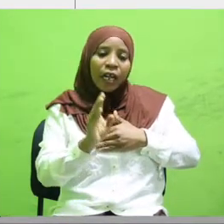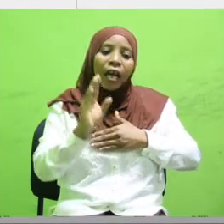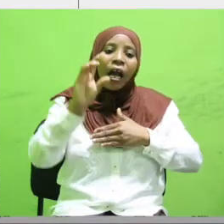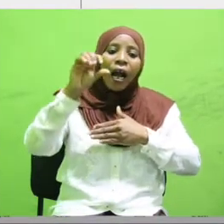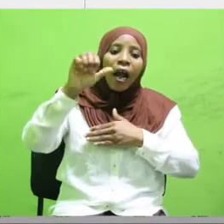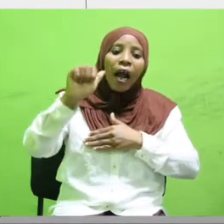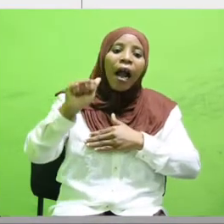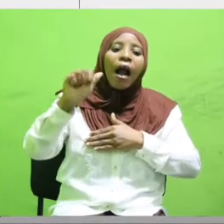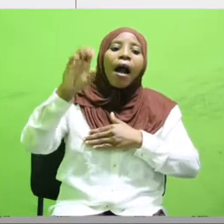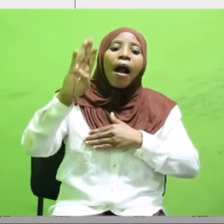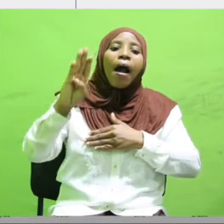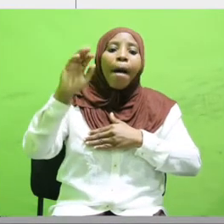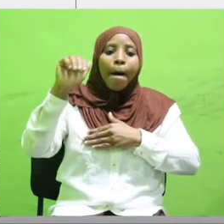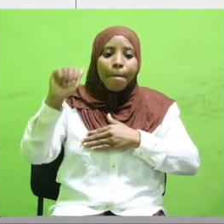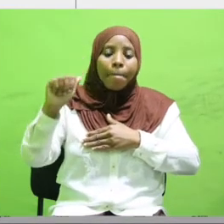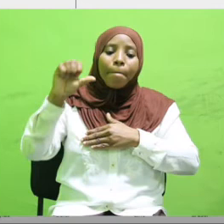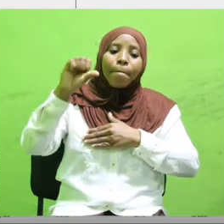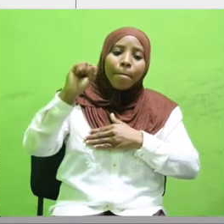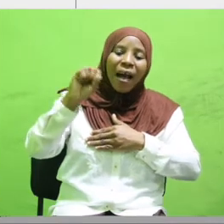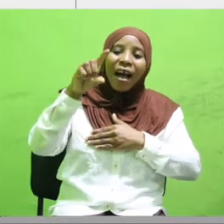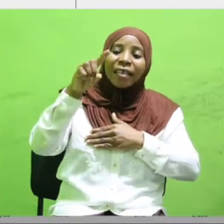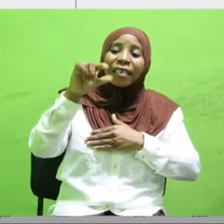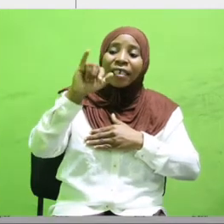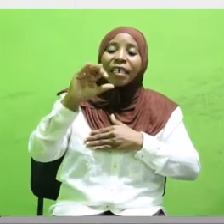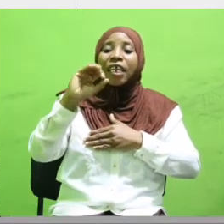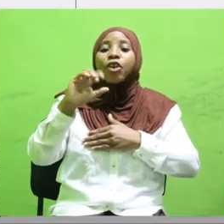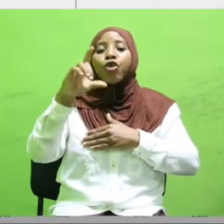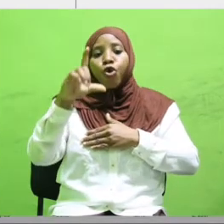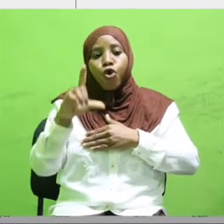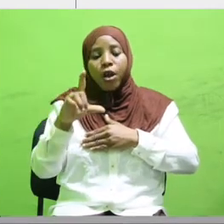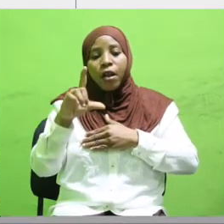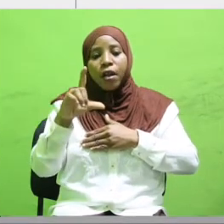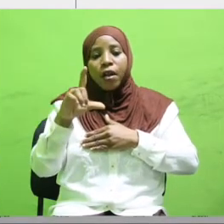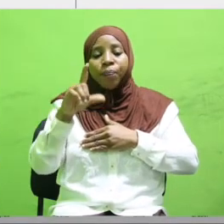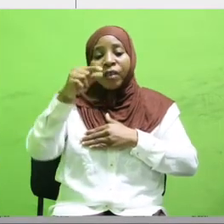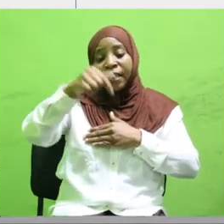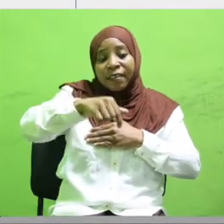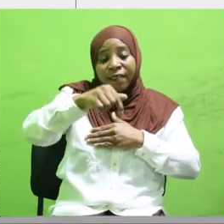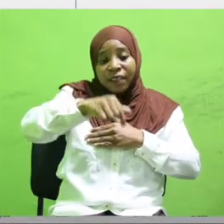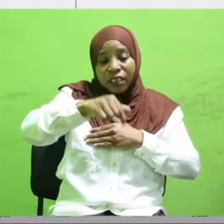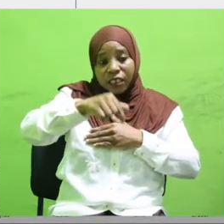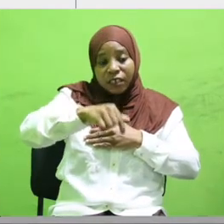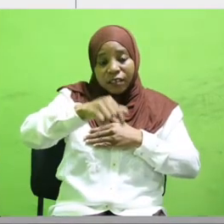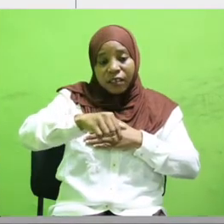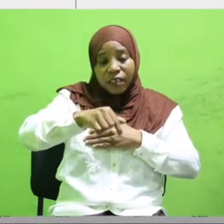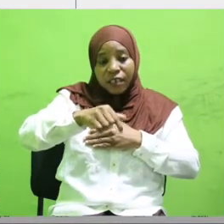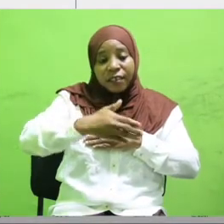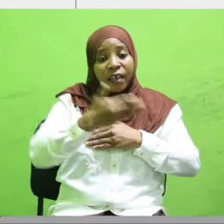phylum Basidiomycota. So we know that phylum Basidiomycota